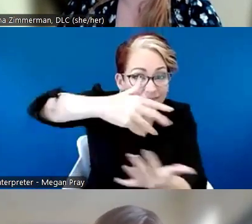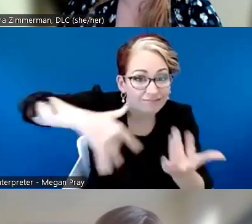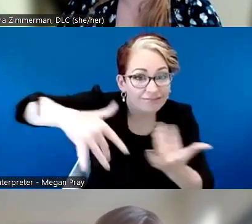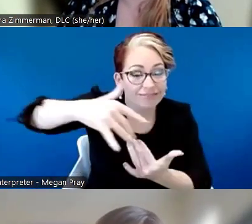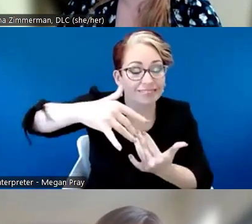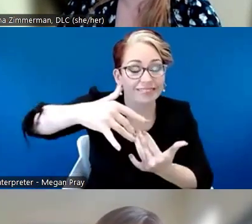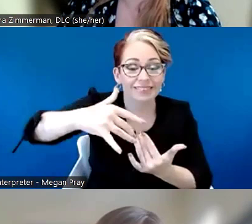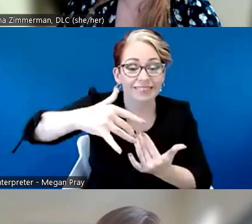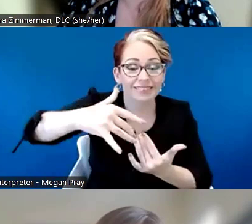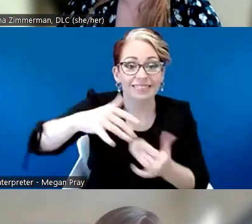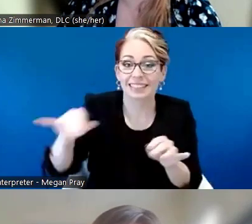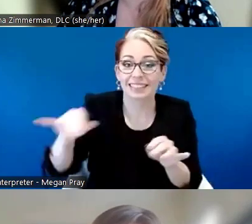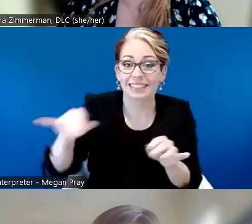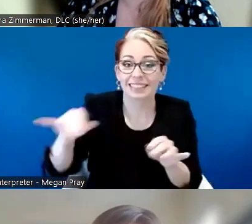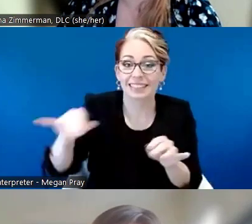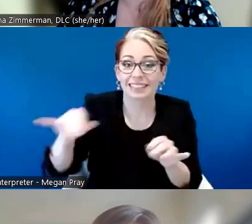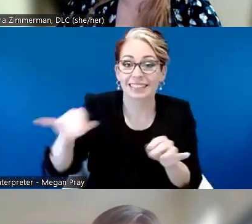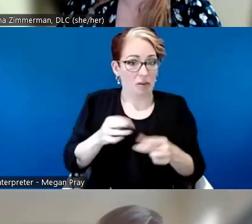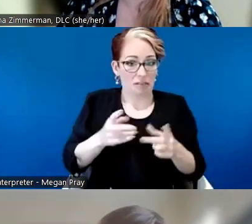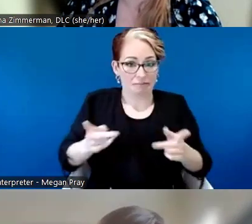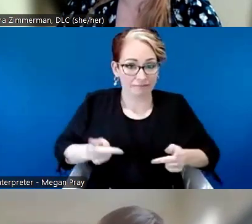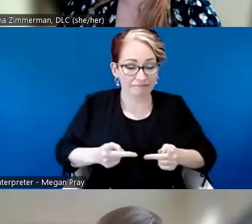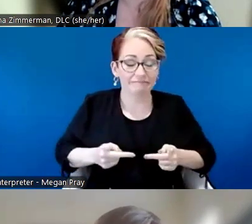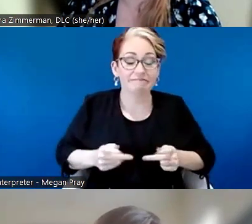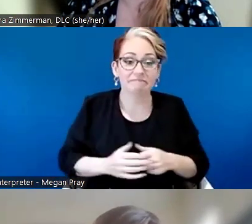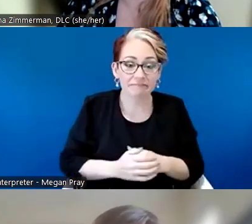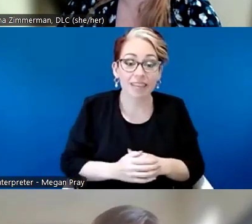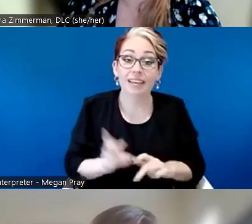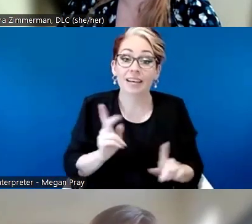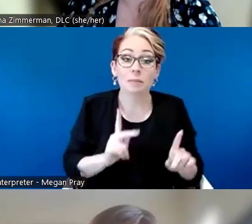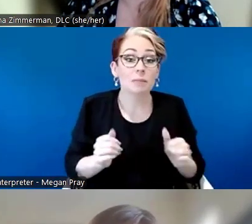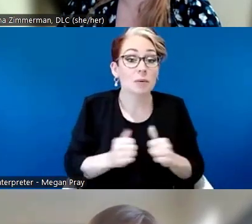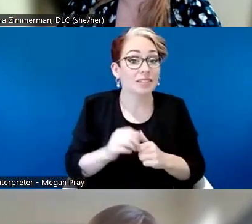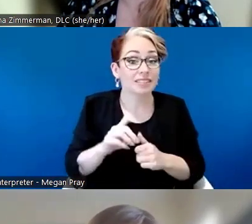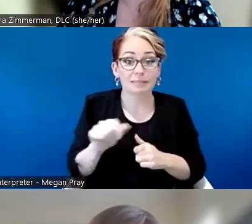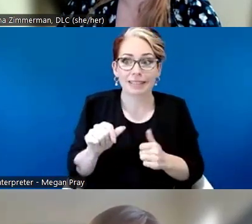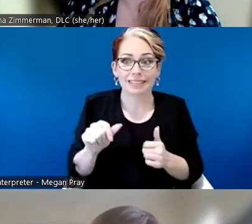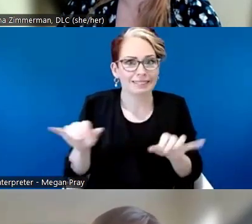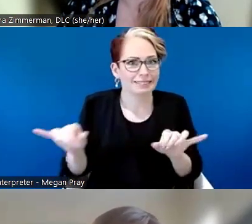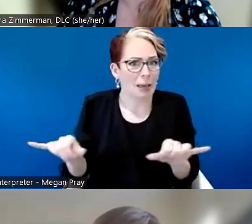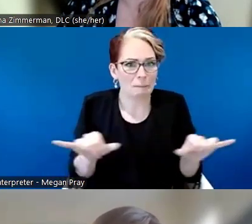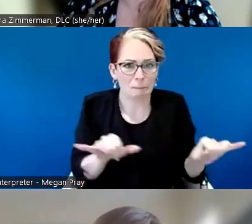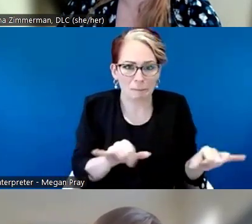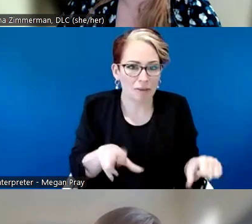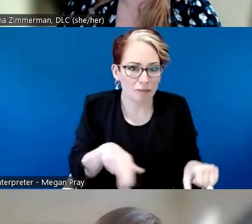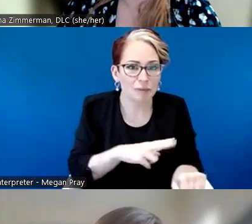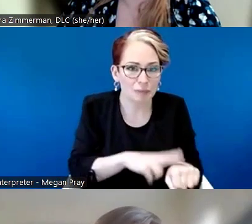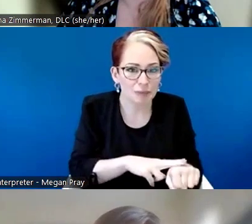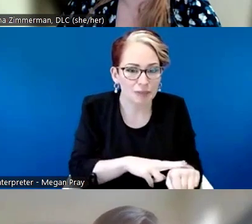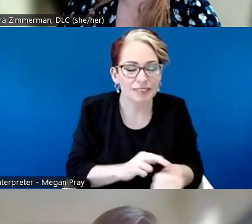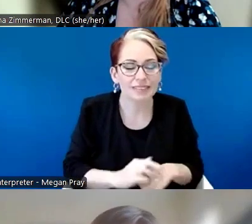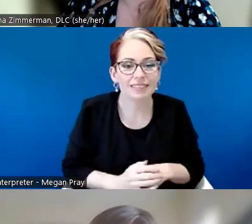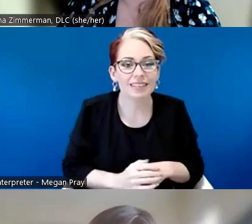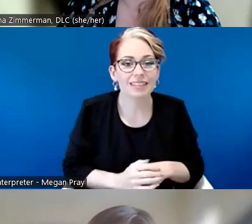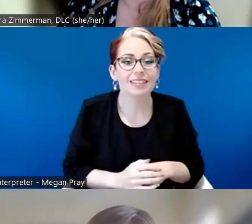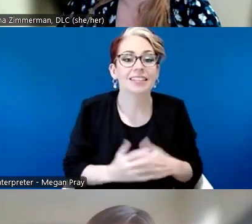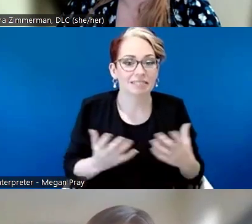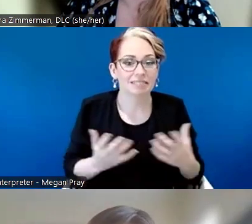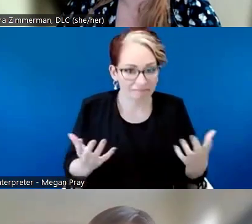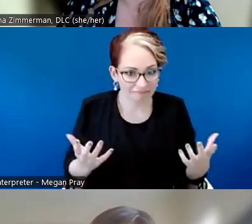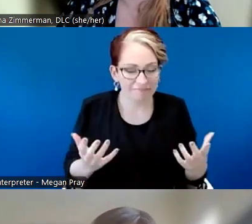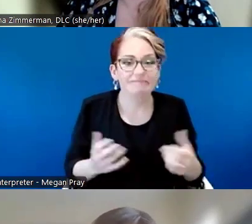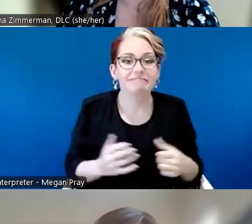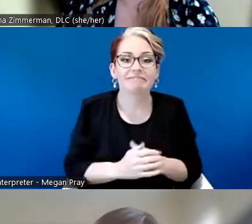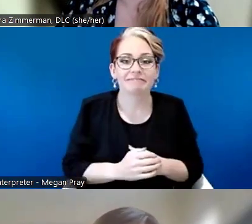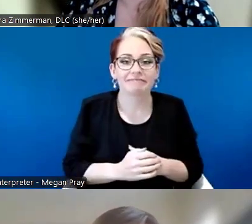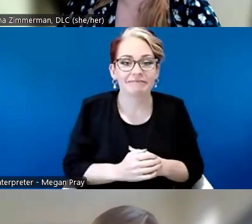sites. People with disabilities were no different, of course, and they too had